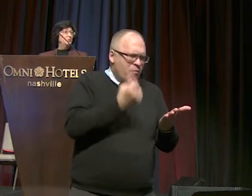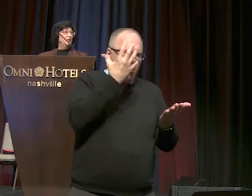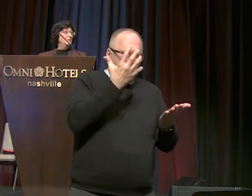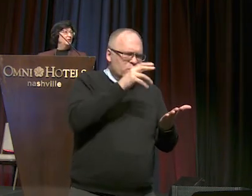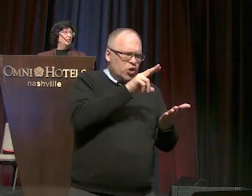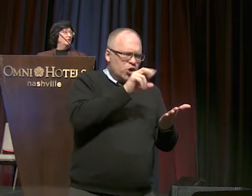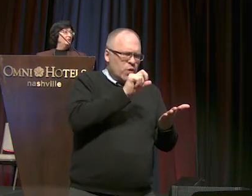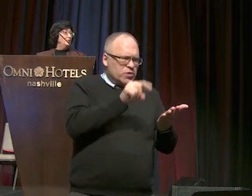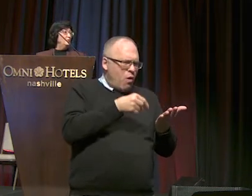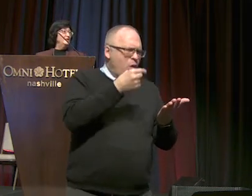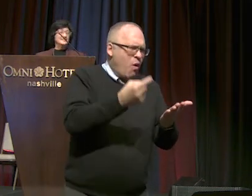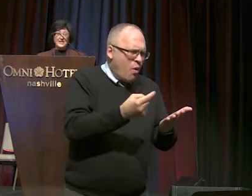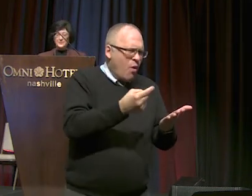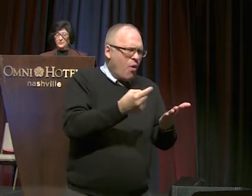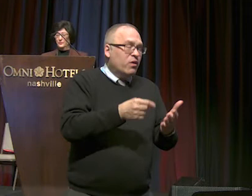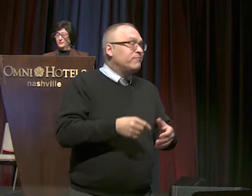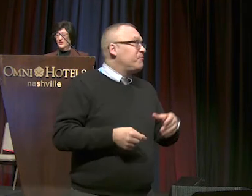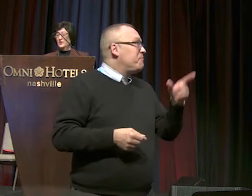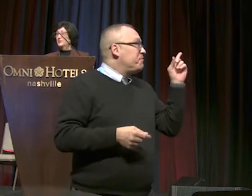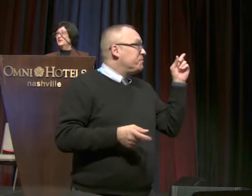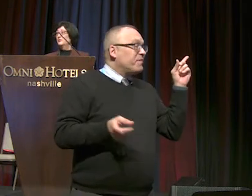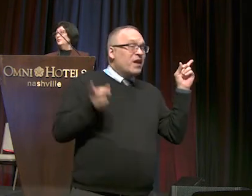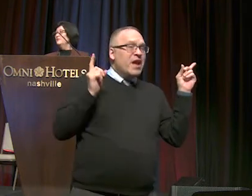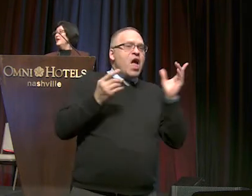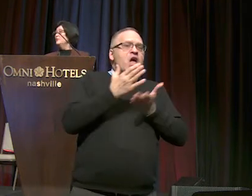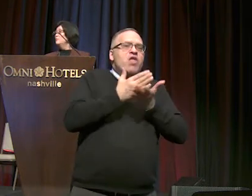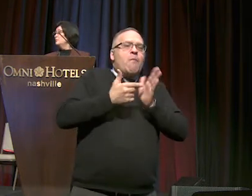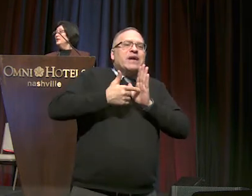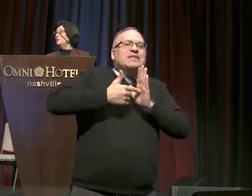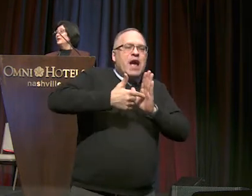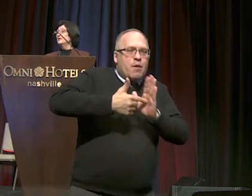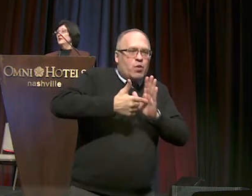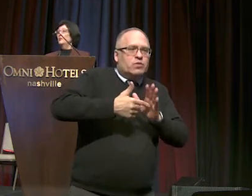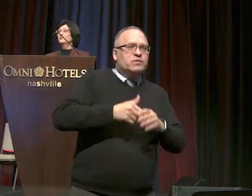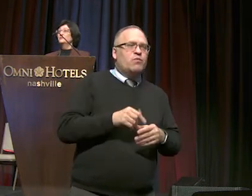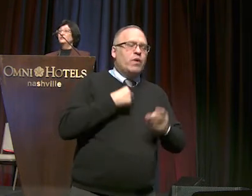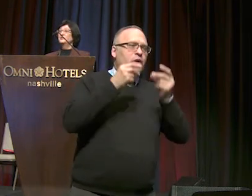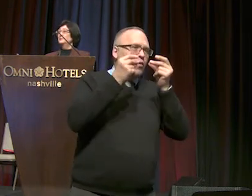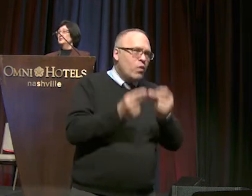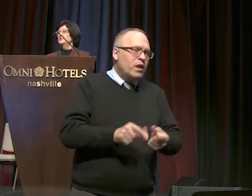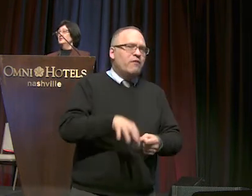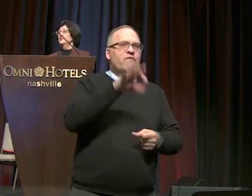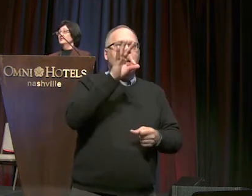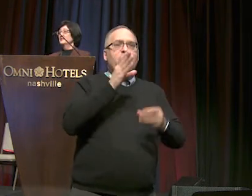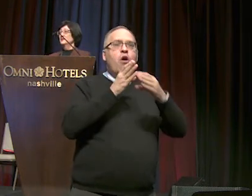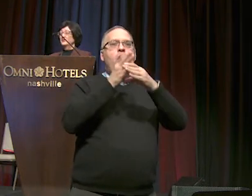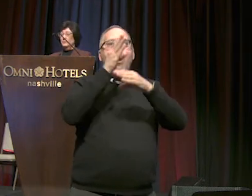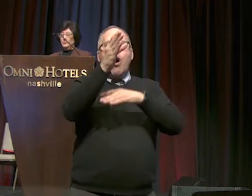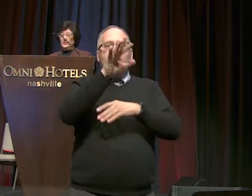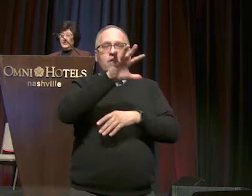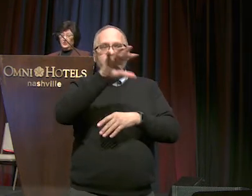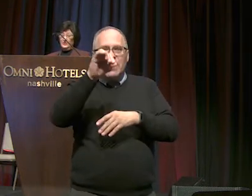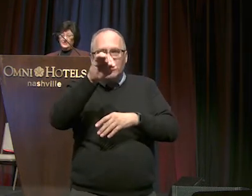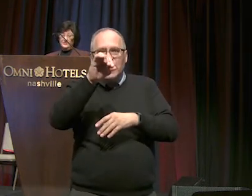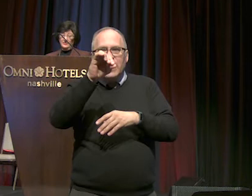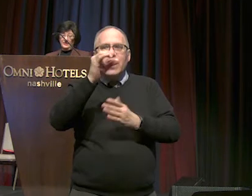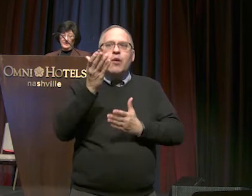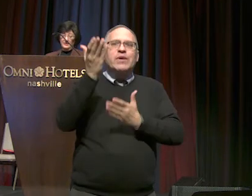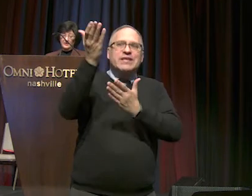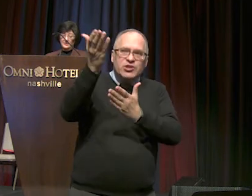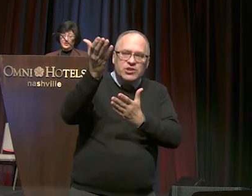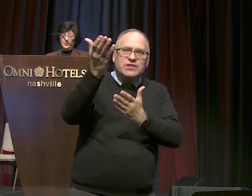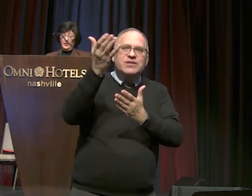just put up here a few examples, but we found pretty quickly over 50 petitions that were really US